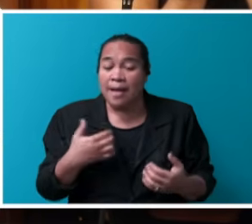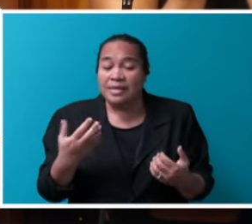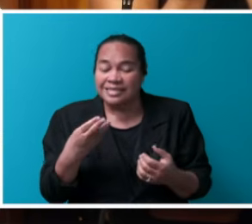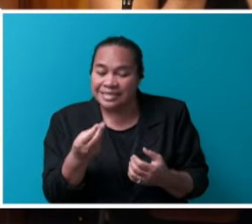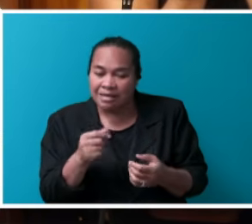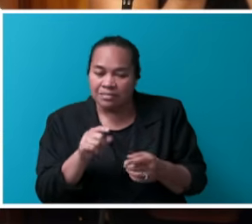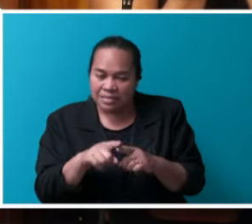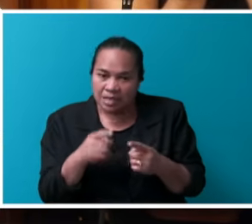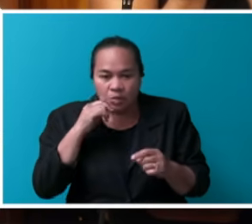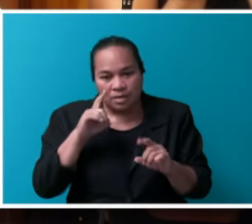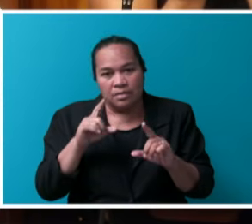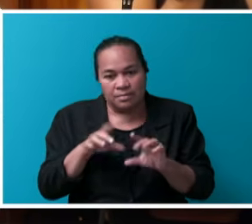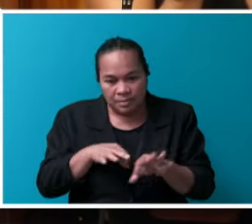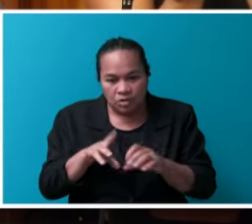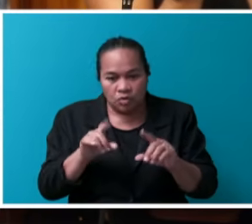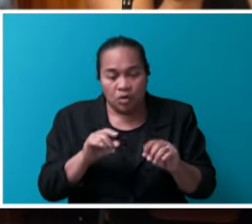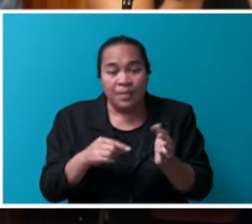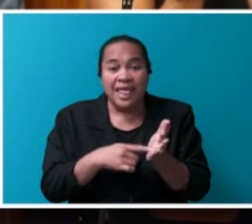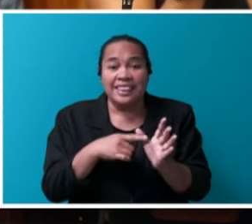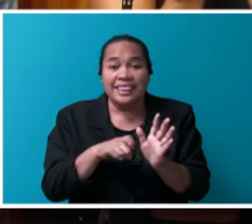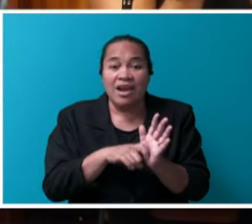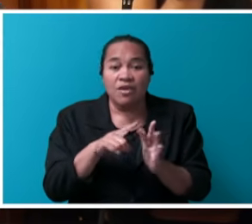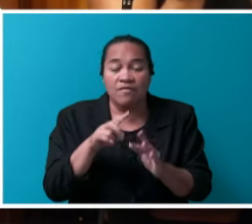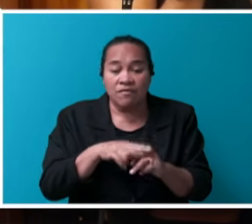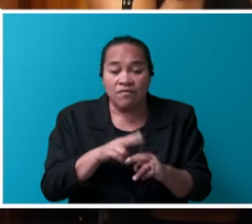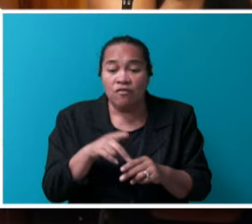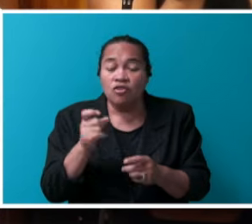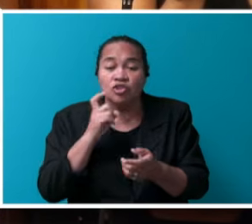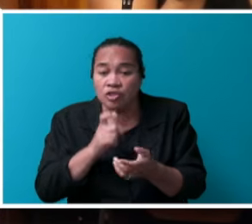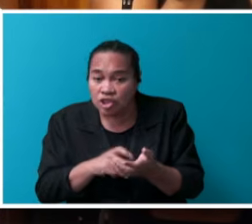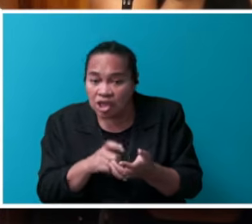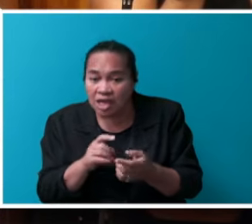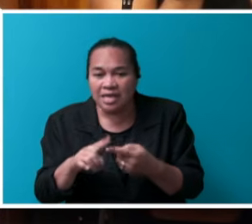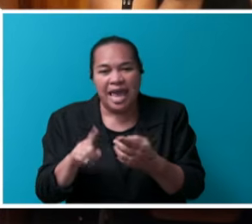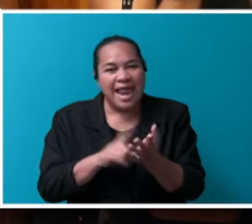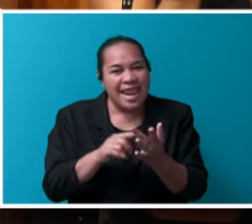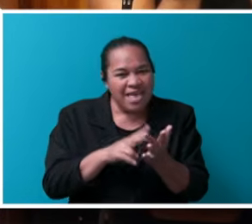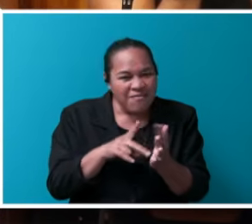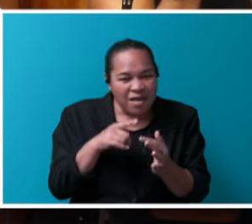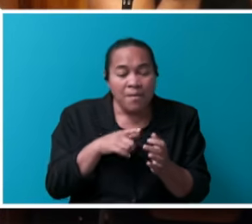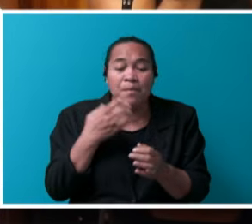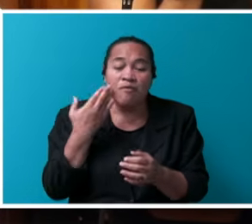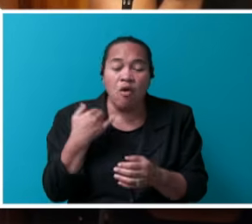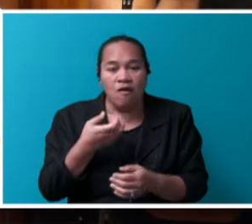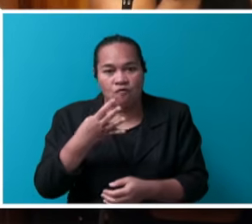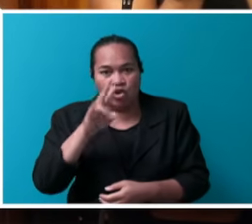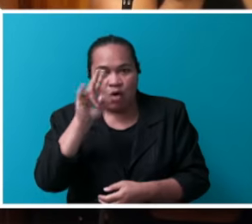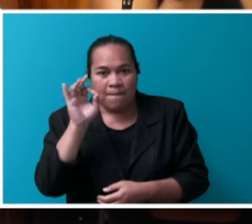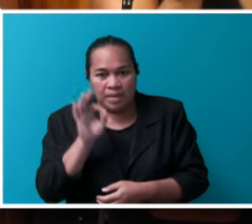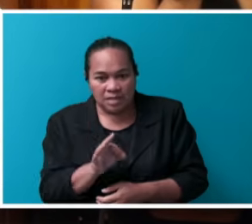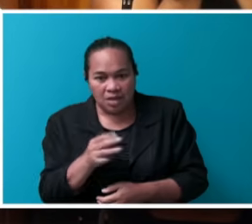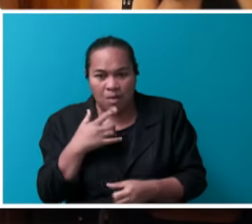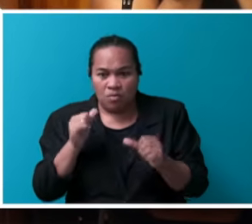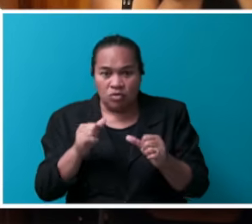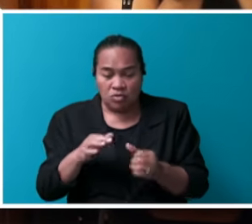this budget. Tariff on chicken portions and offals, giblets and liver, which used to receive 42%, protection was